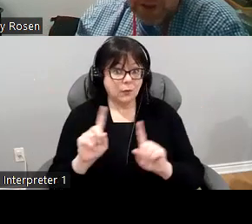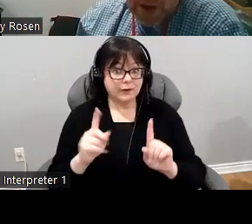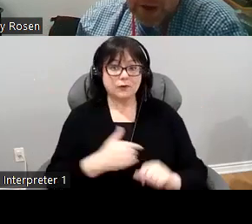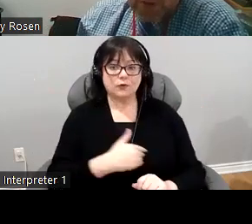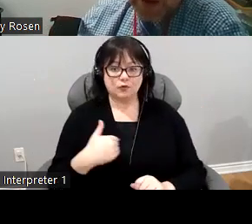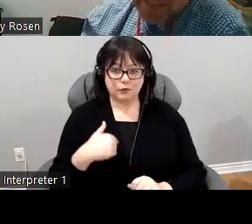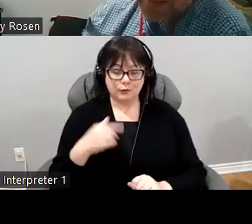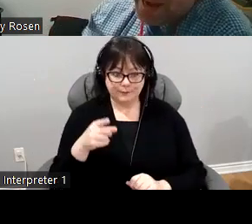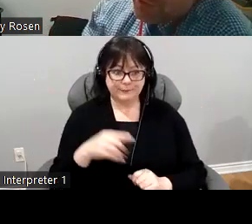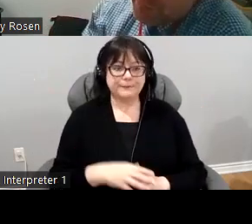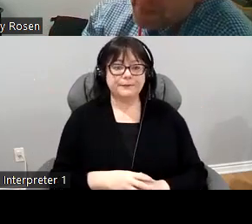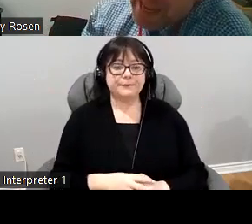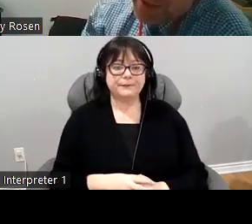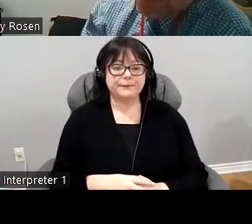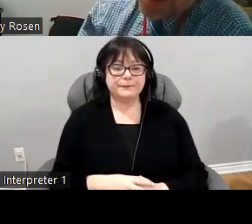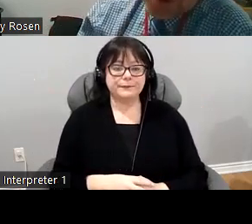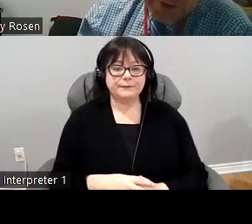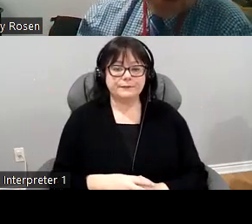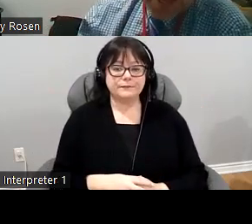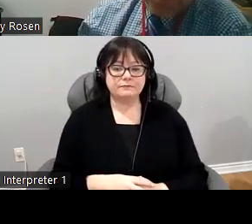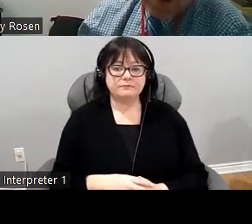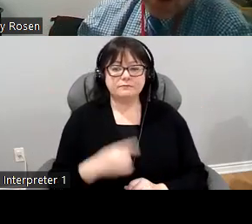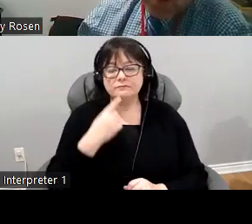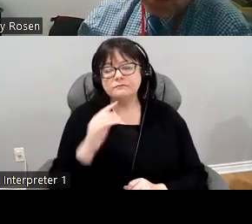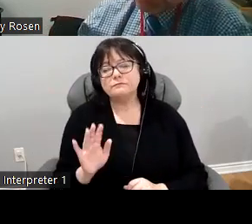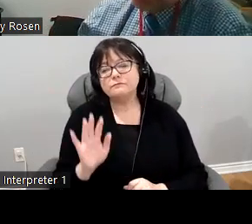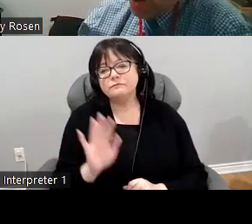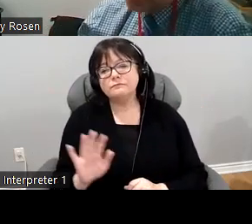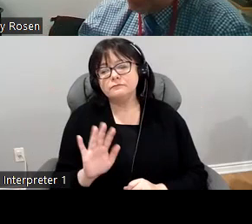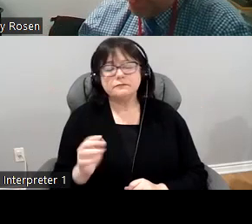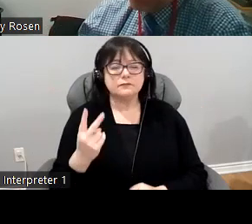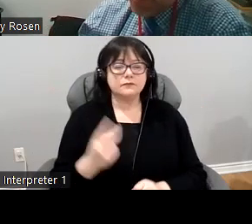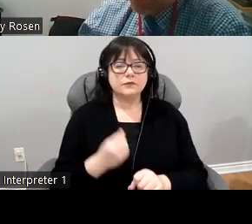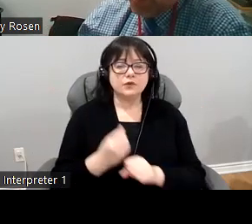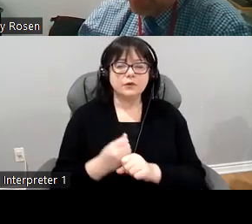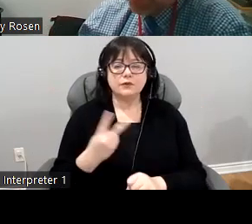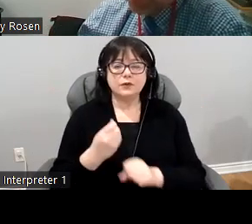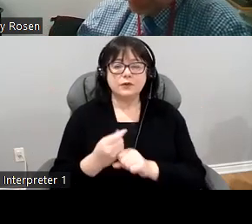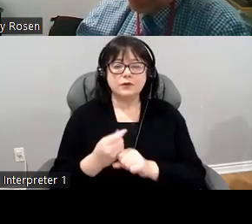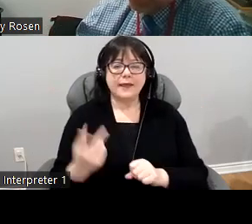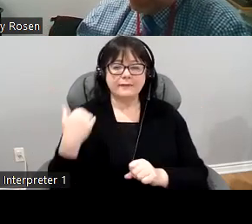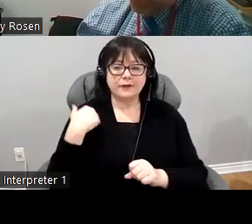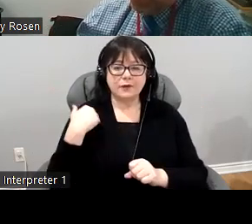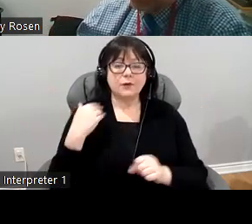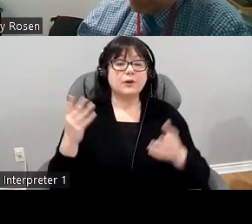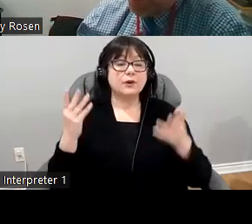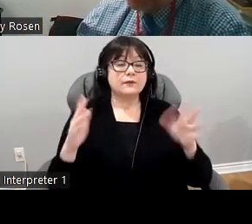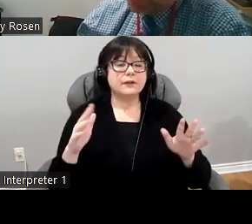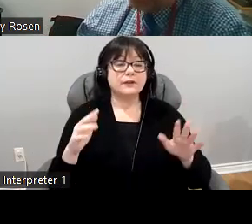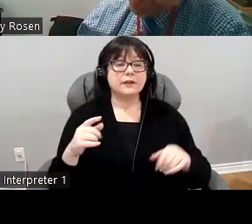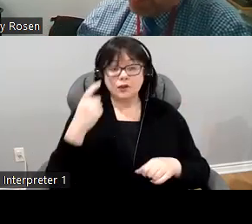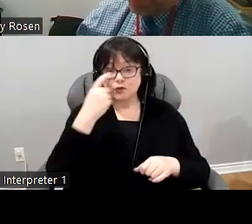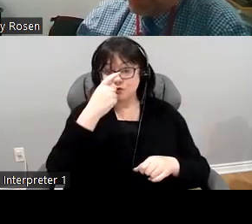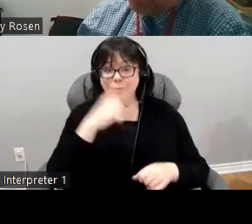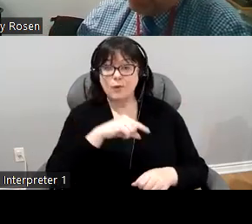Also, there are recently, again, I should probably say 2.5 years ago, released trauma quality guidelines for trauma